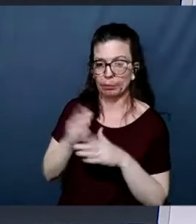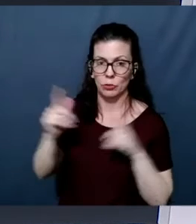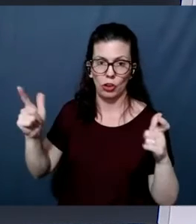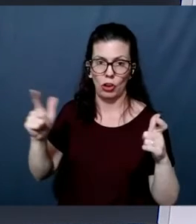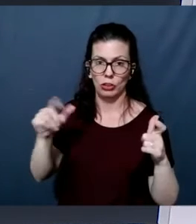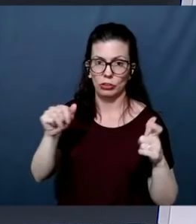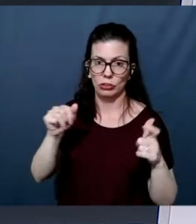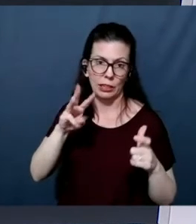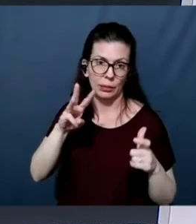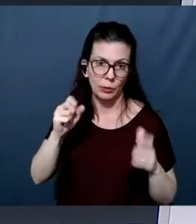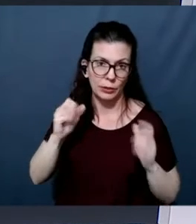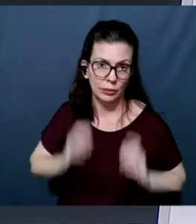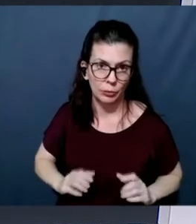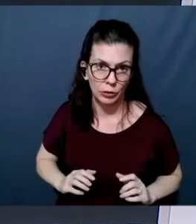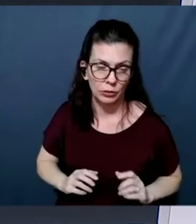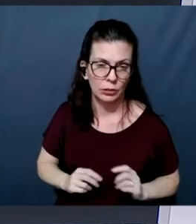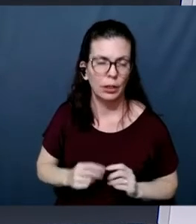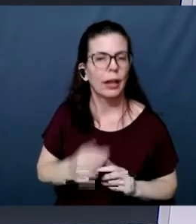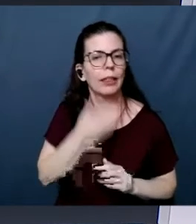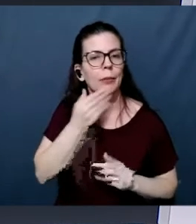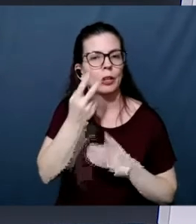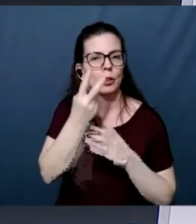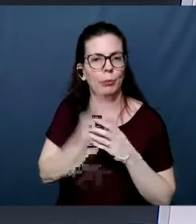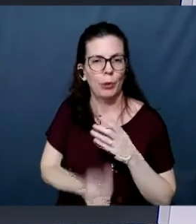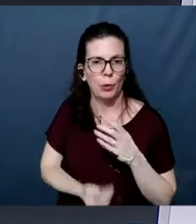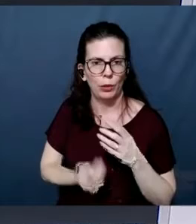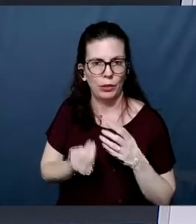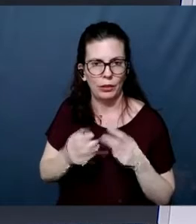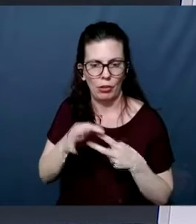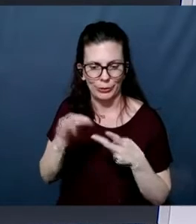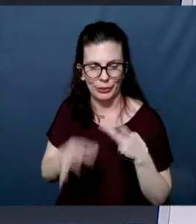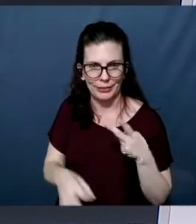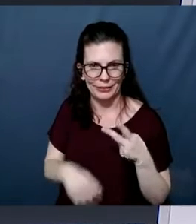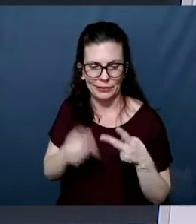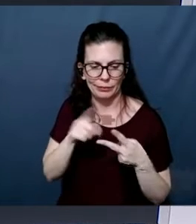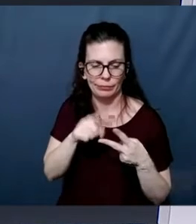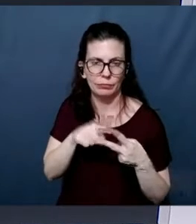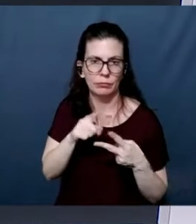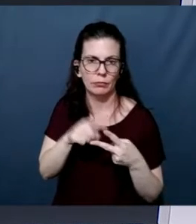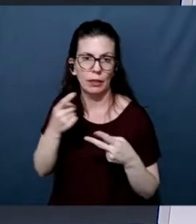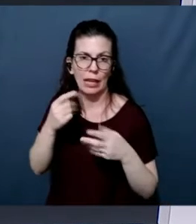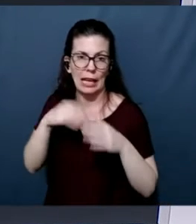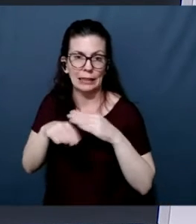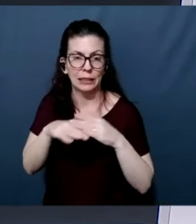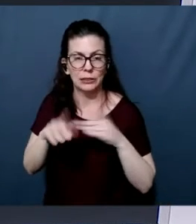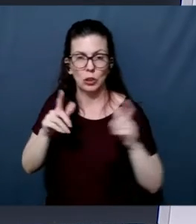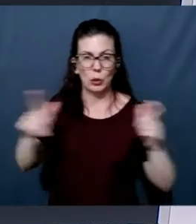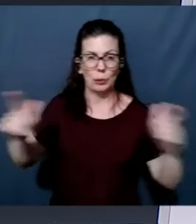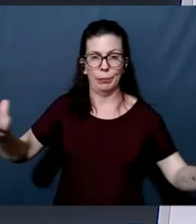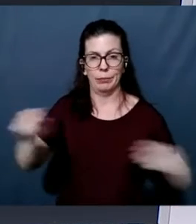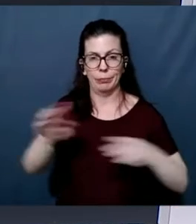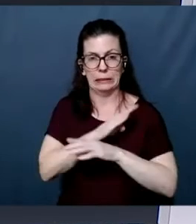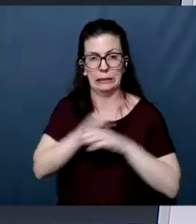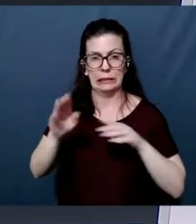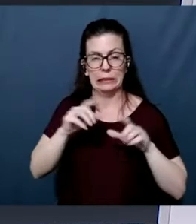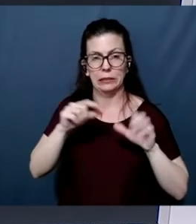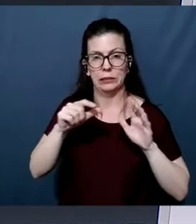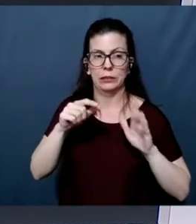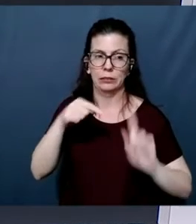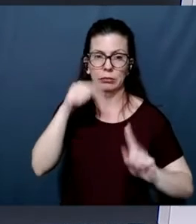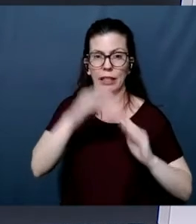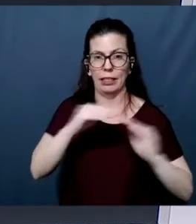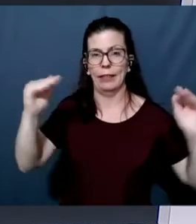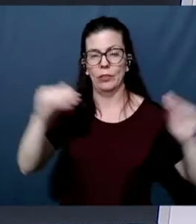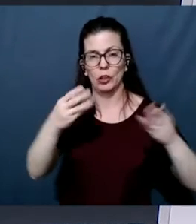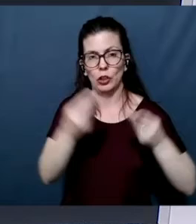best of both worlds, which Okay. is access to an enterprise-grade solution in VTEX. Yep. And some of the benefits of